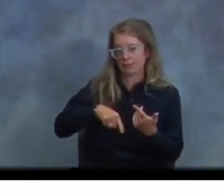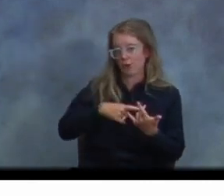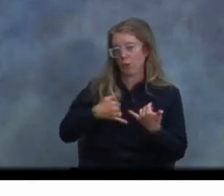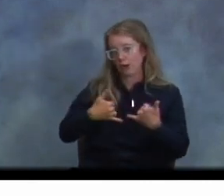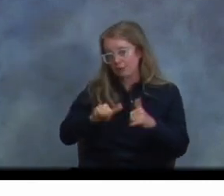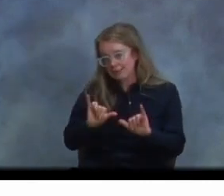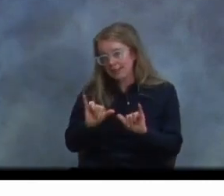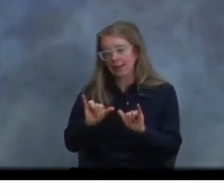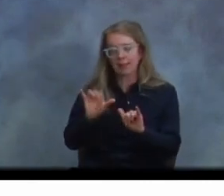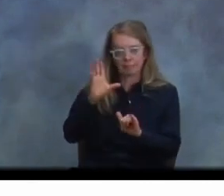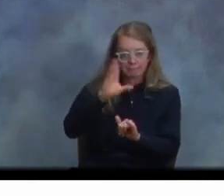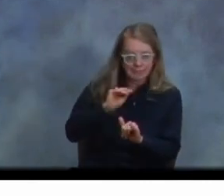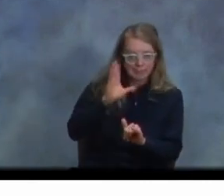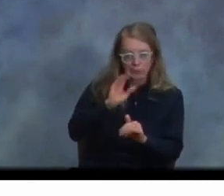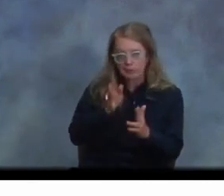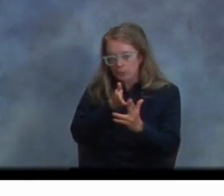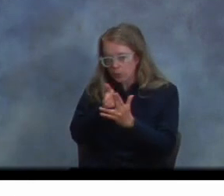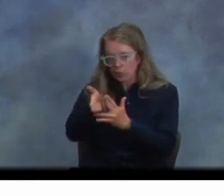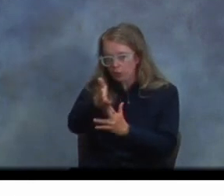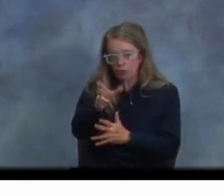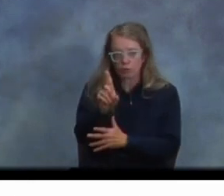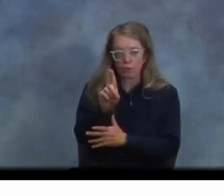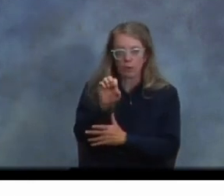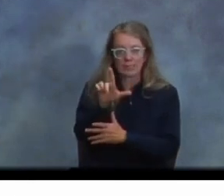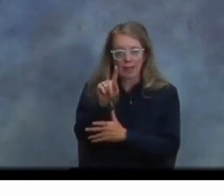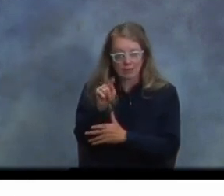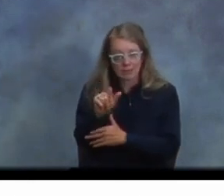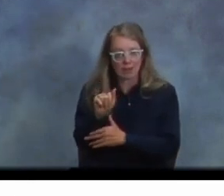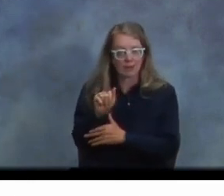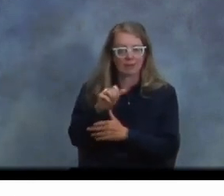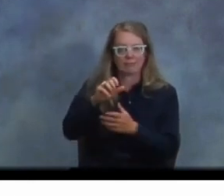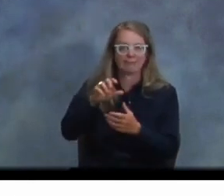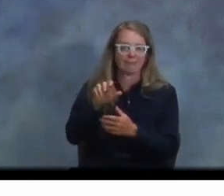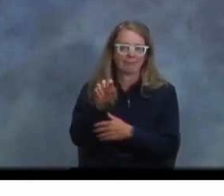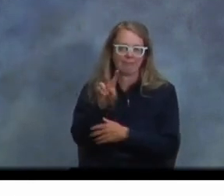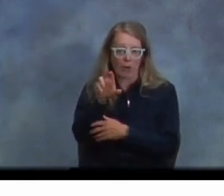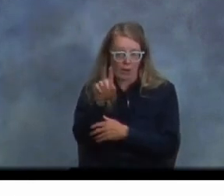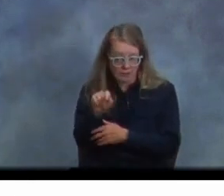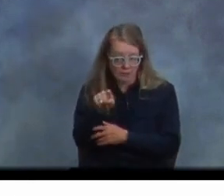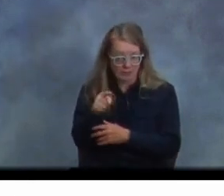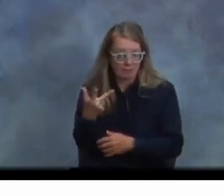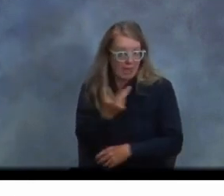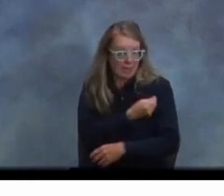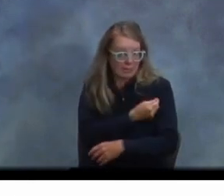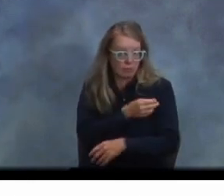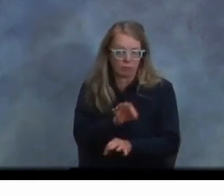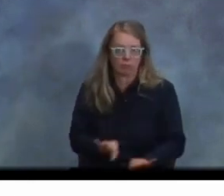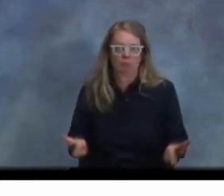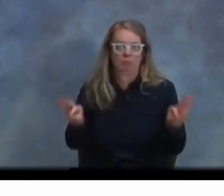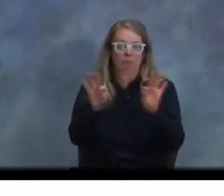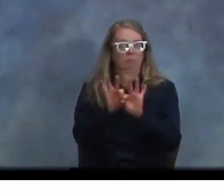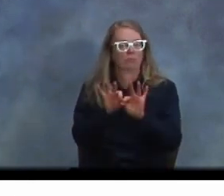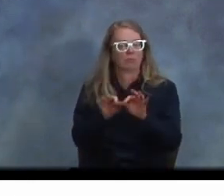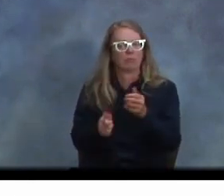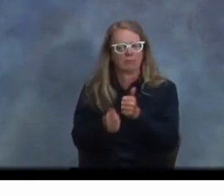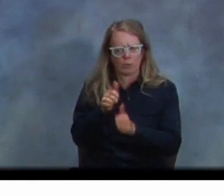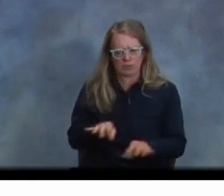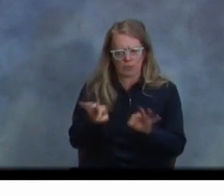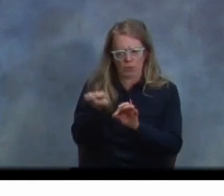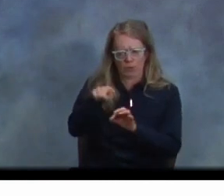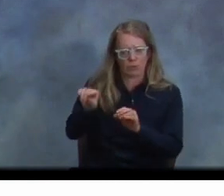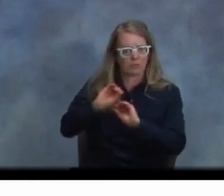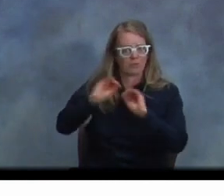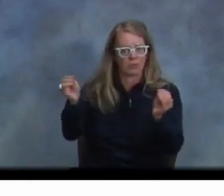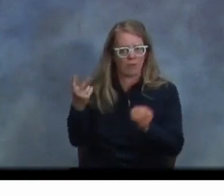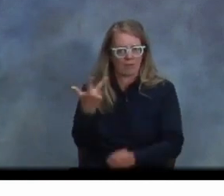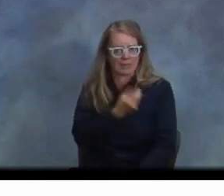this Delta surge, vaccination status did matter and still does matter. In particular, those who were unvaccinated had a risk over